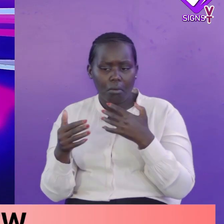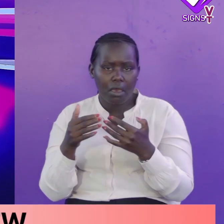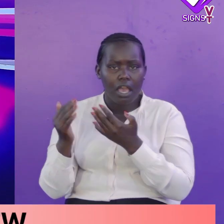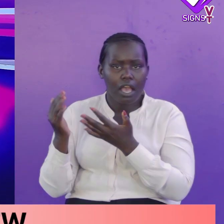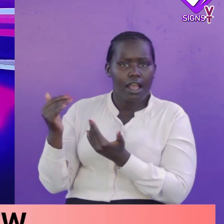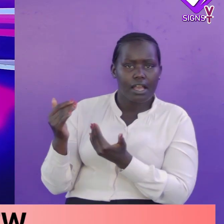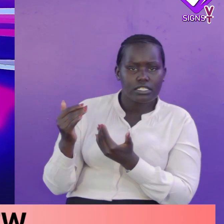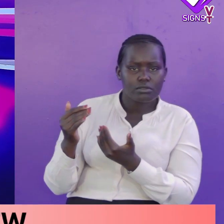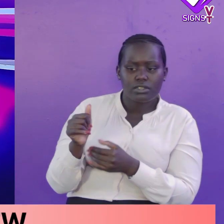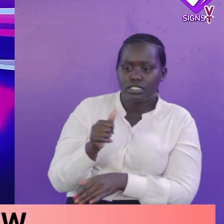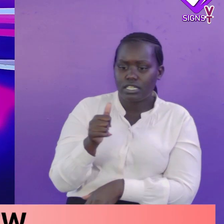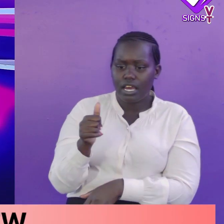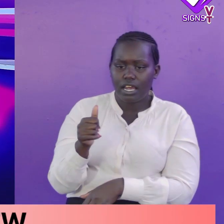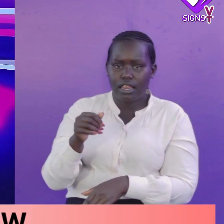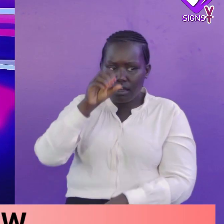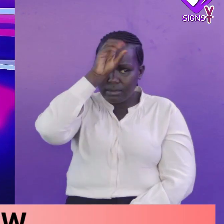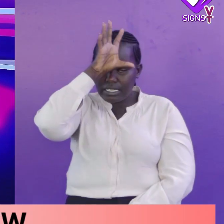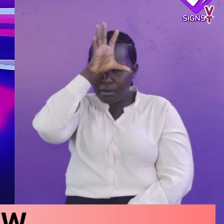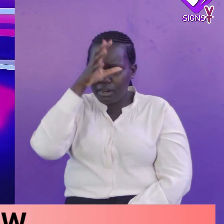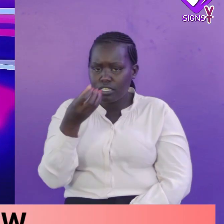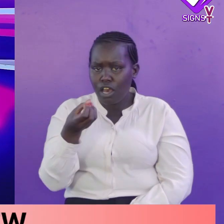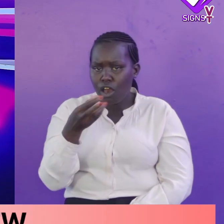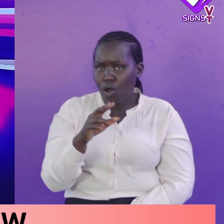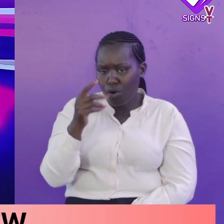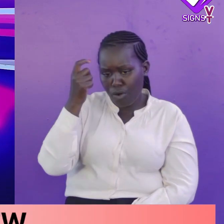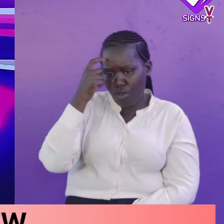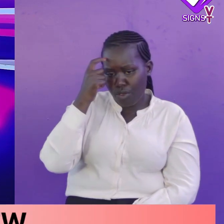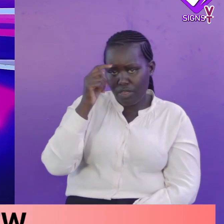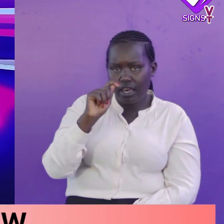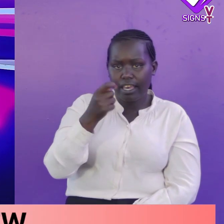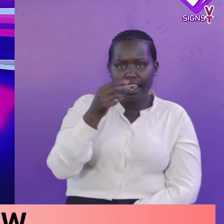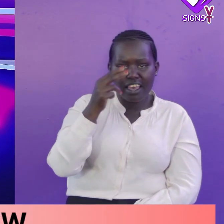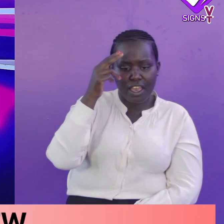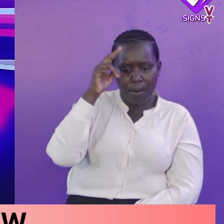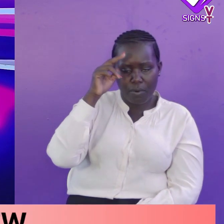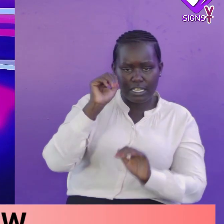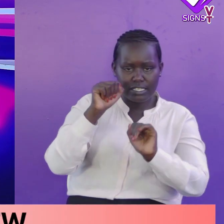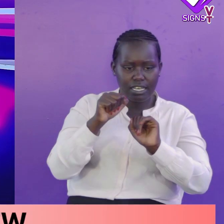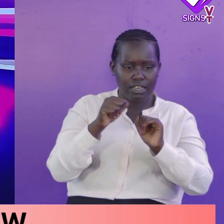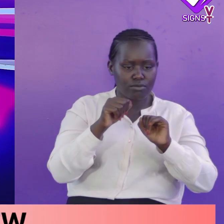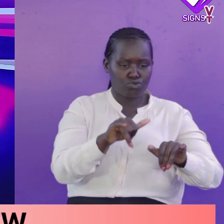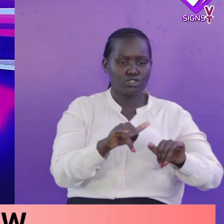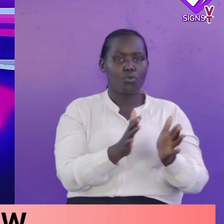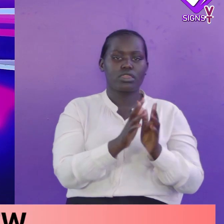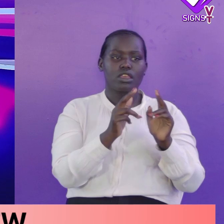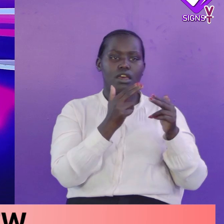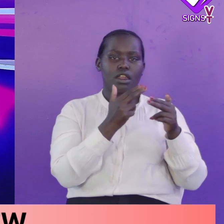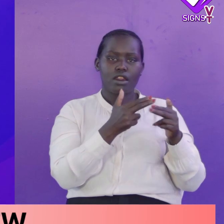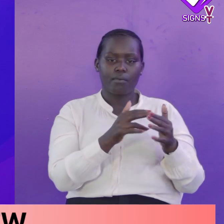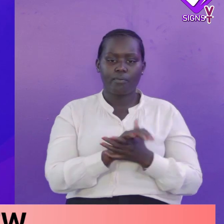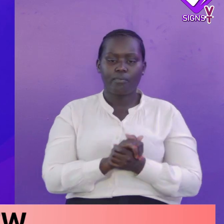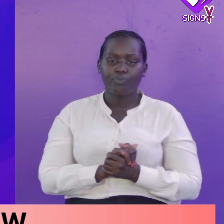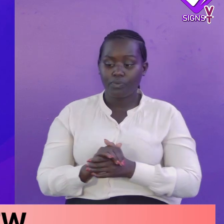expect another surprise, or you think Kenya Police can retain the title? I think we need